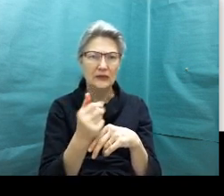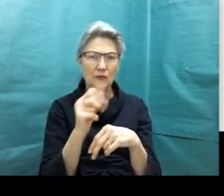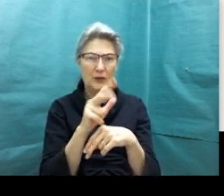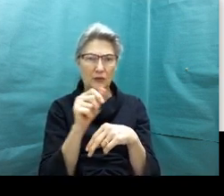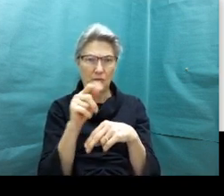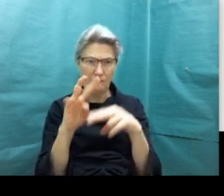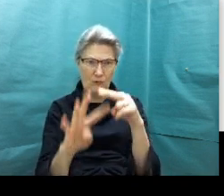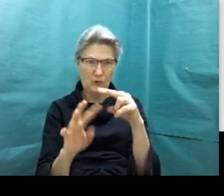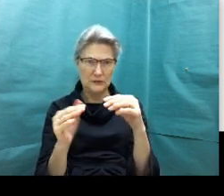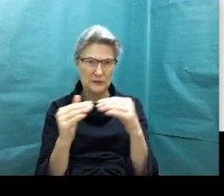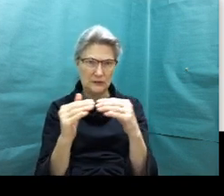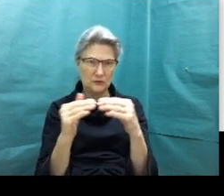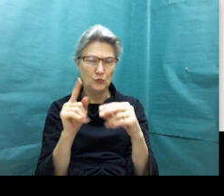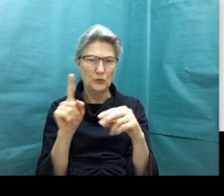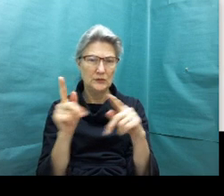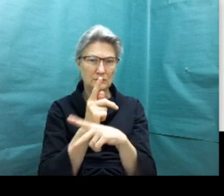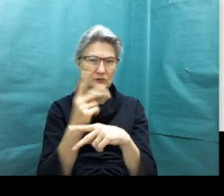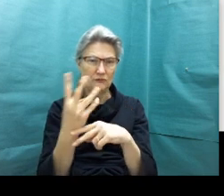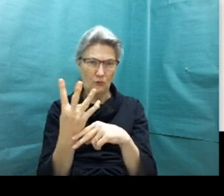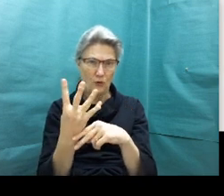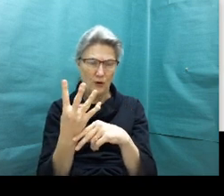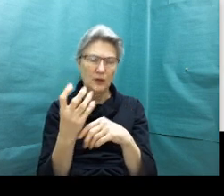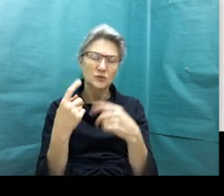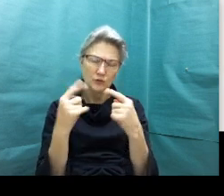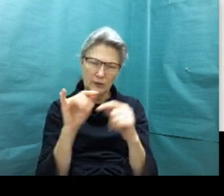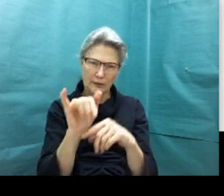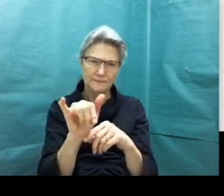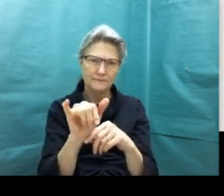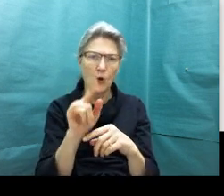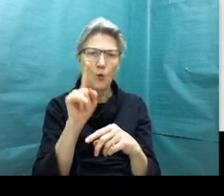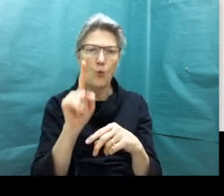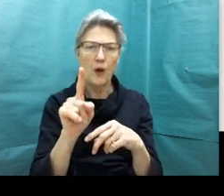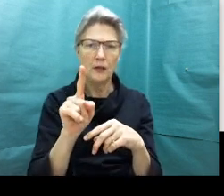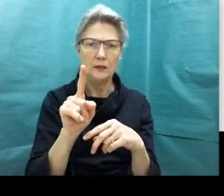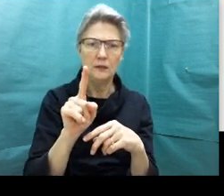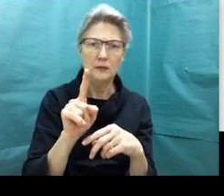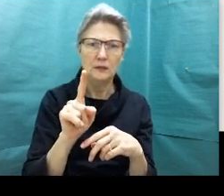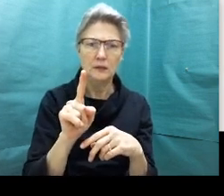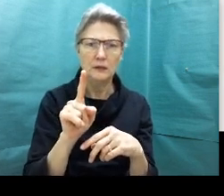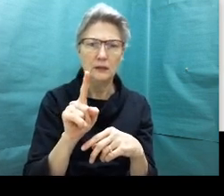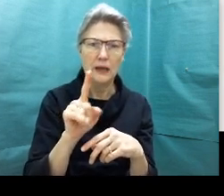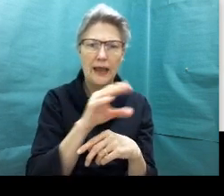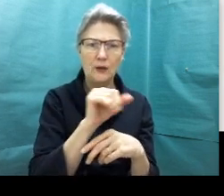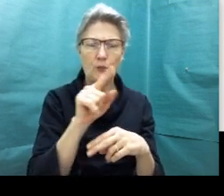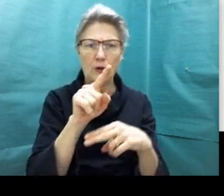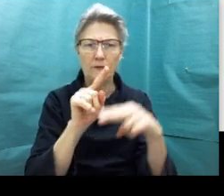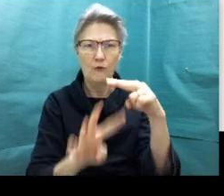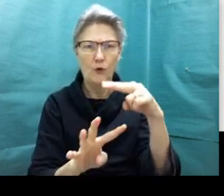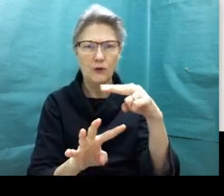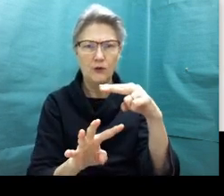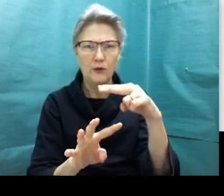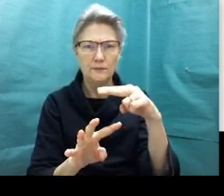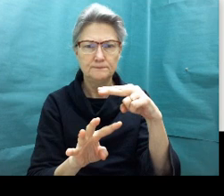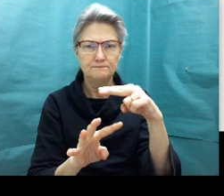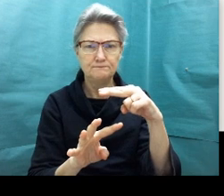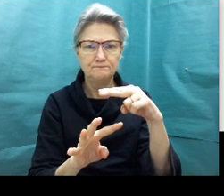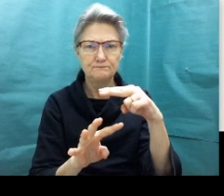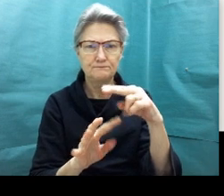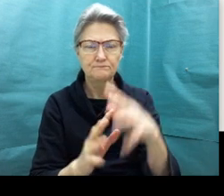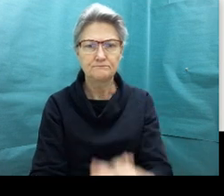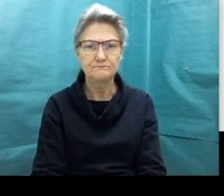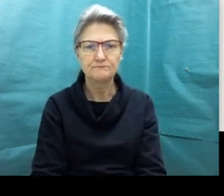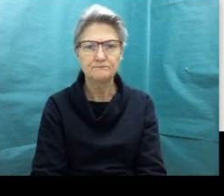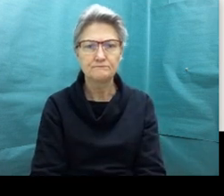at my estimates, 1 times 4. So let's try that. 1 and, I lost my spot here. Okay,